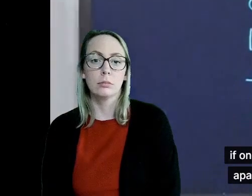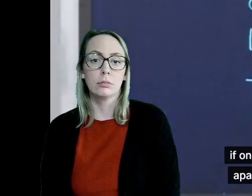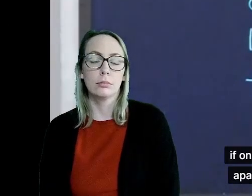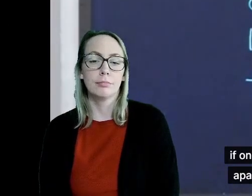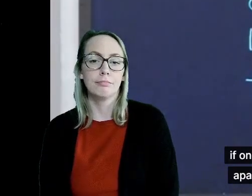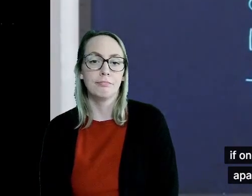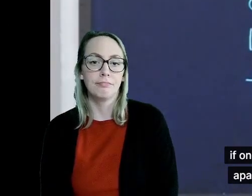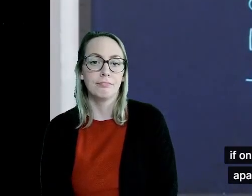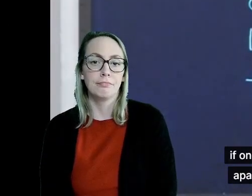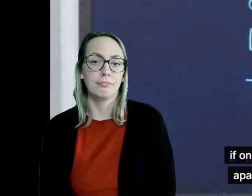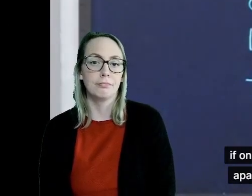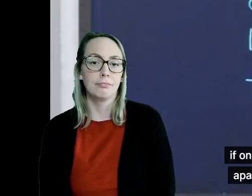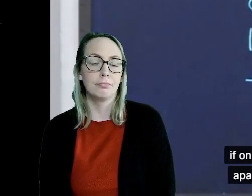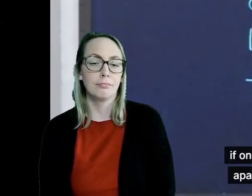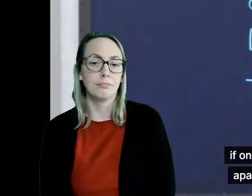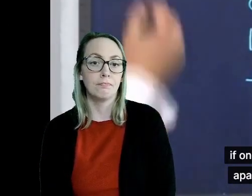Well,